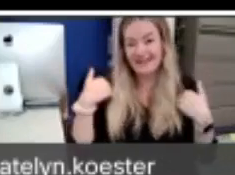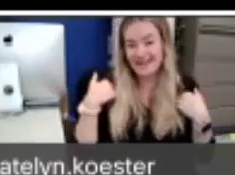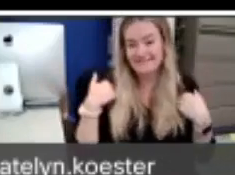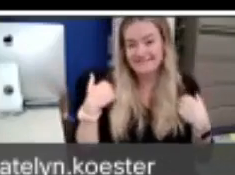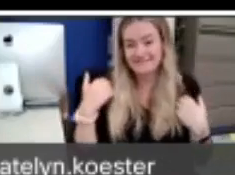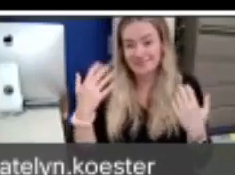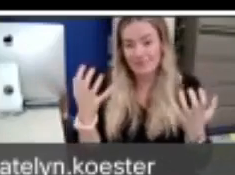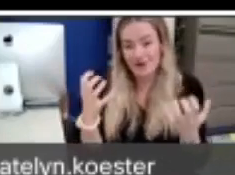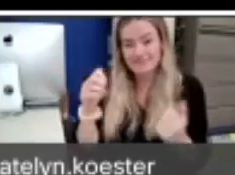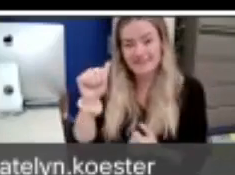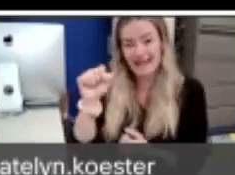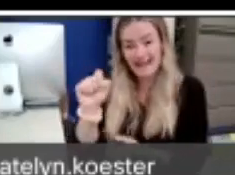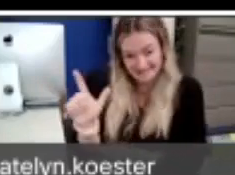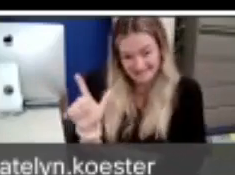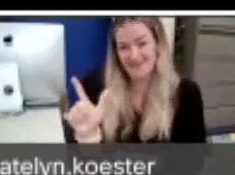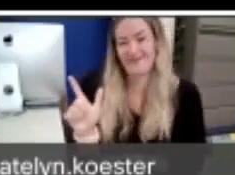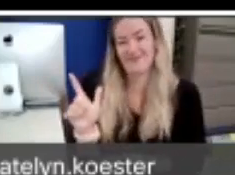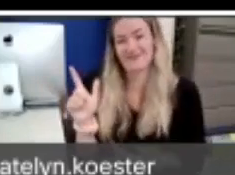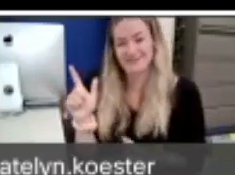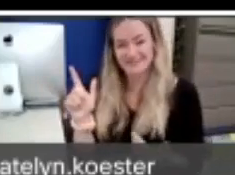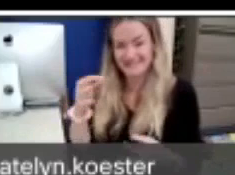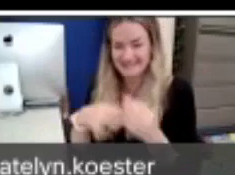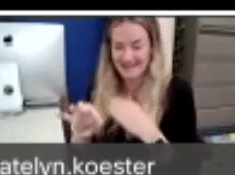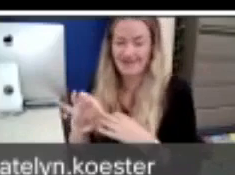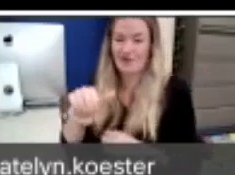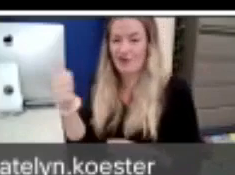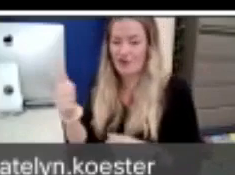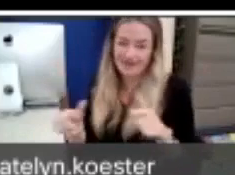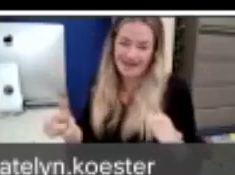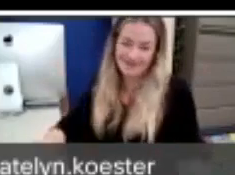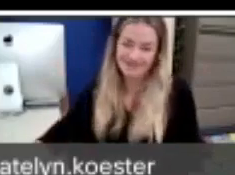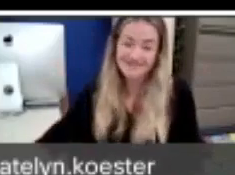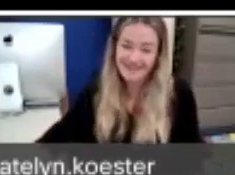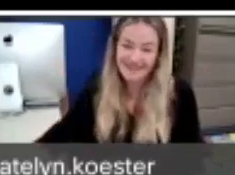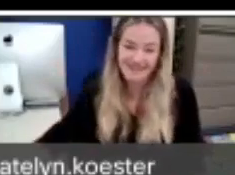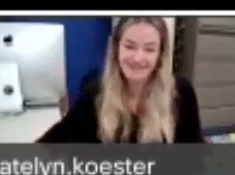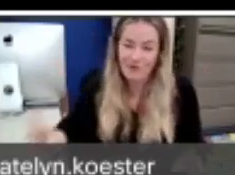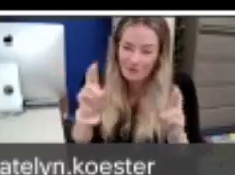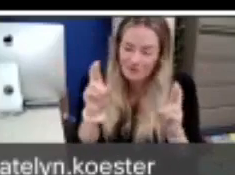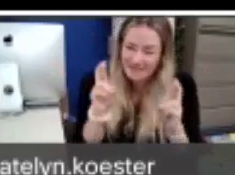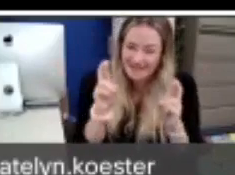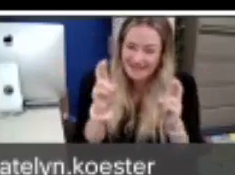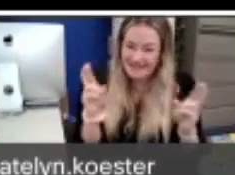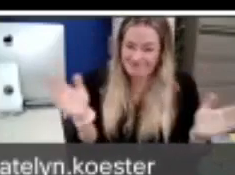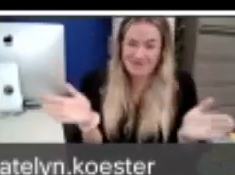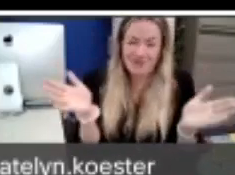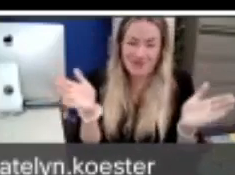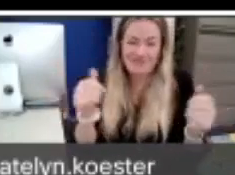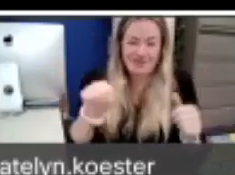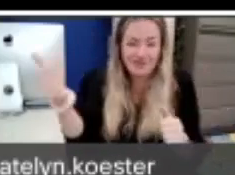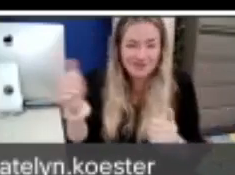the school I'm teaching at right now finally wants to offer ASL instead of other languages.